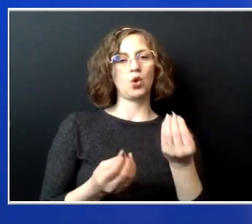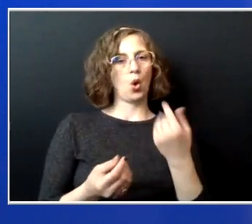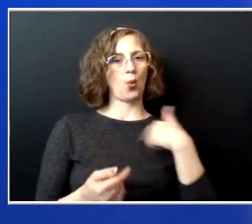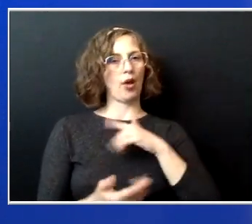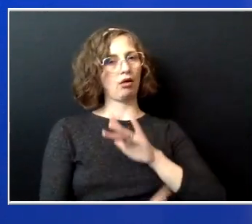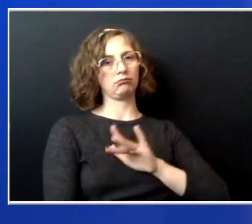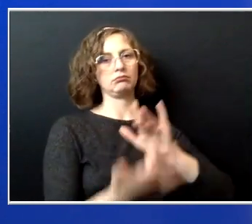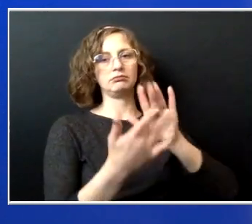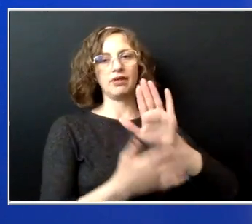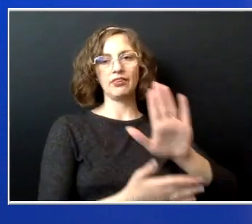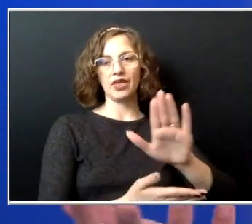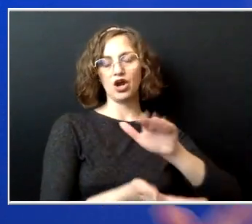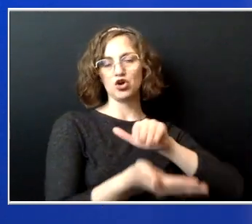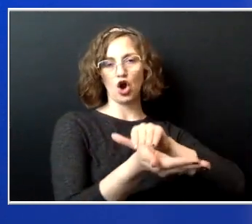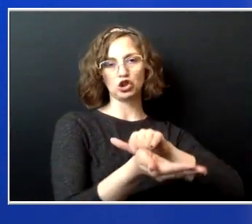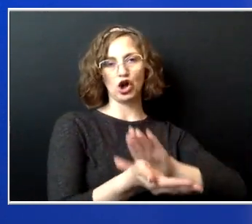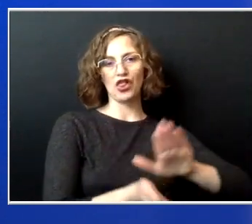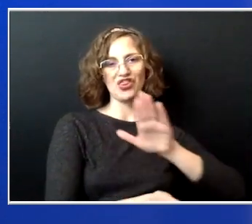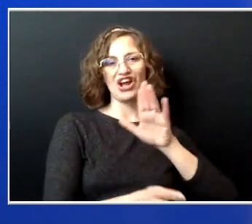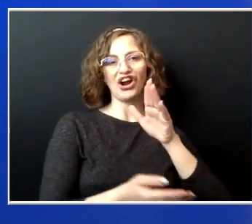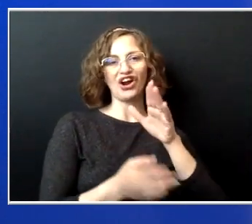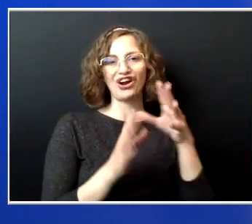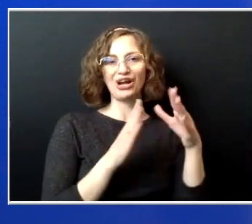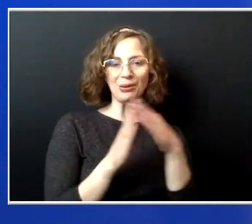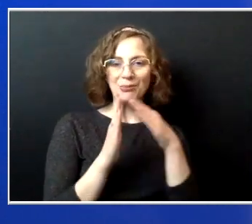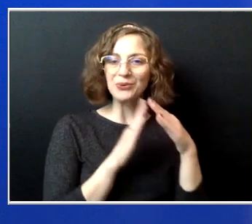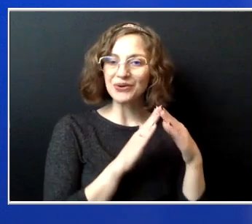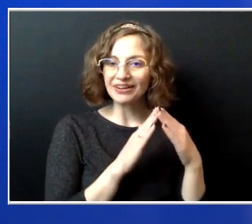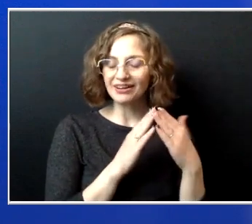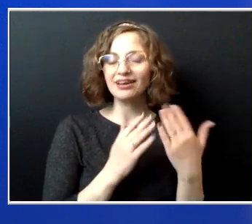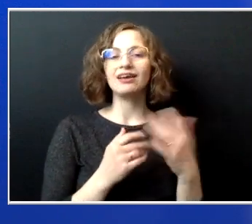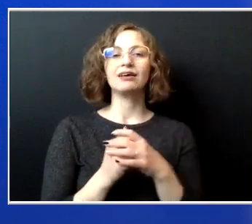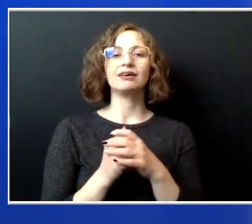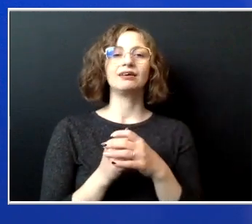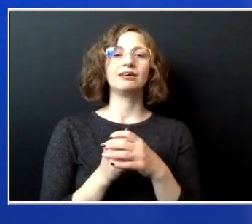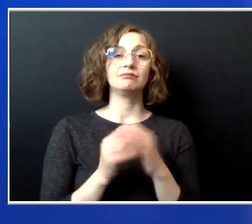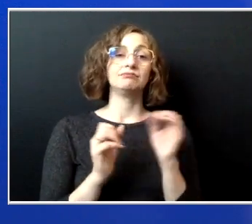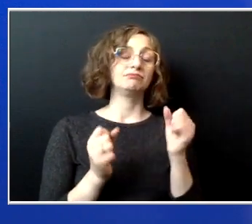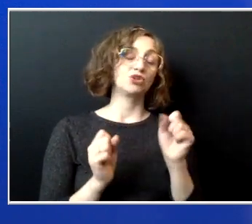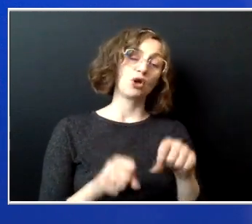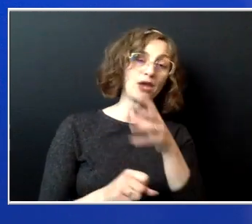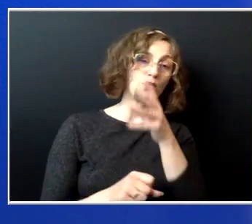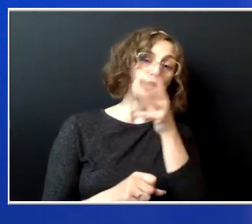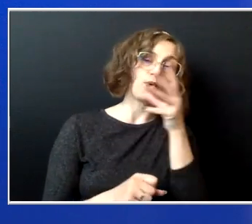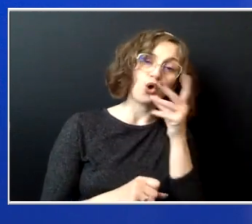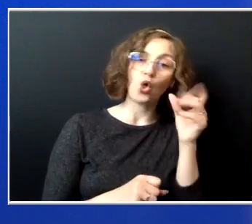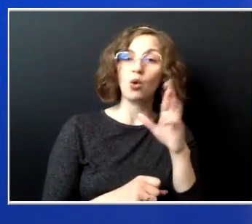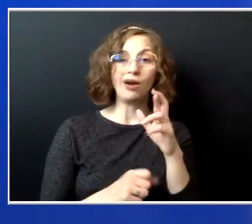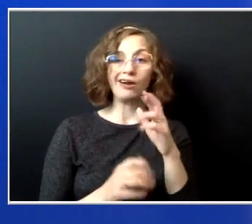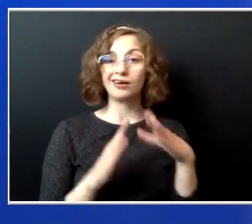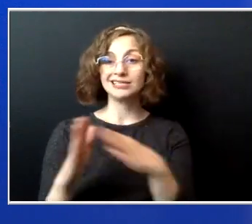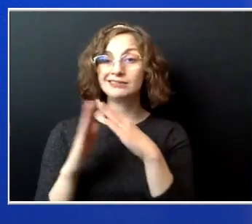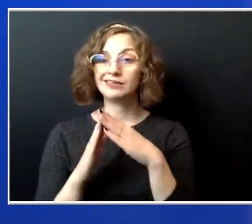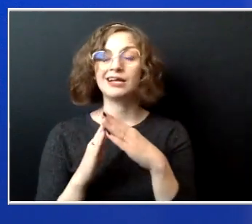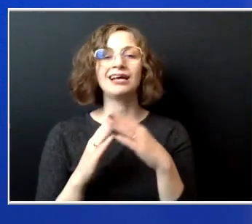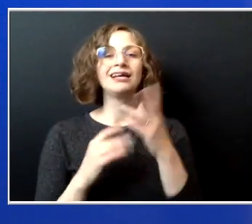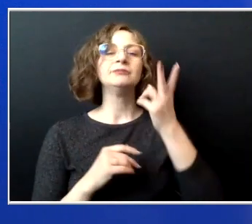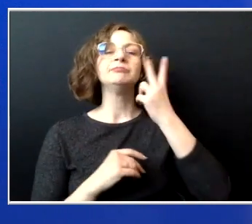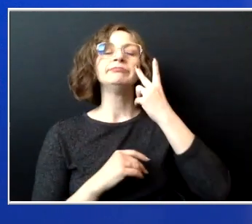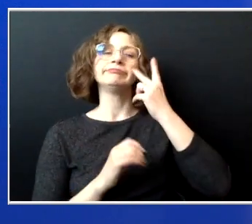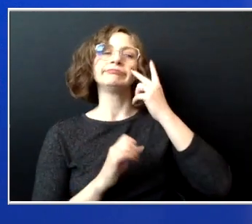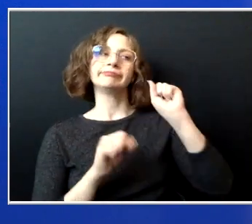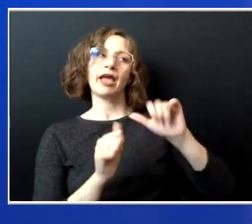community, even maybe not even rural, could be a bigger city in Kansas, and see if they can follow up with them there at least 1 or